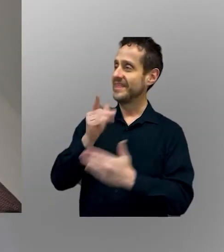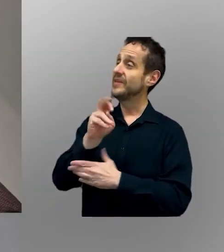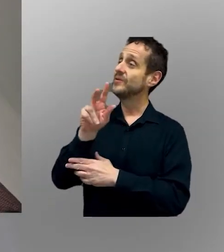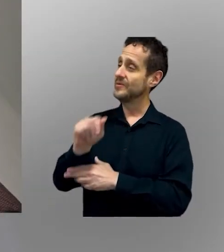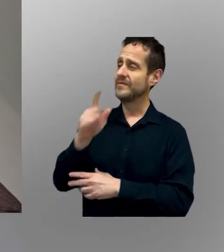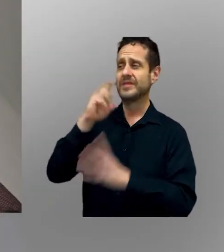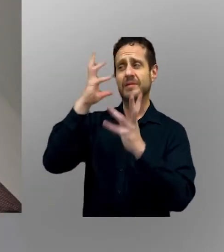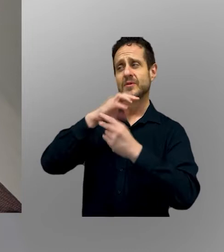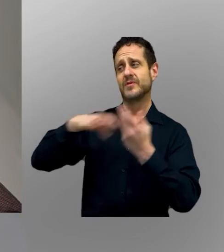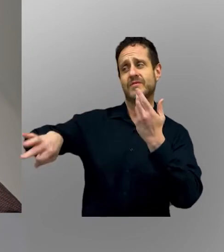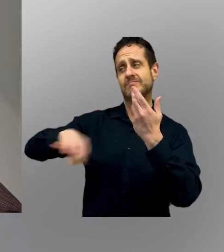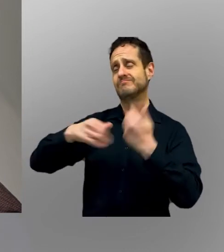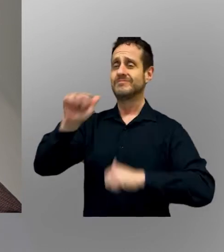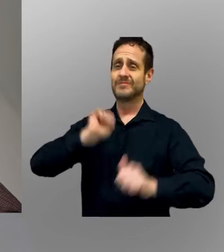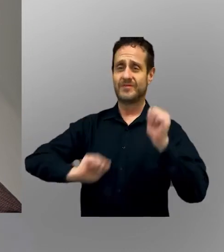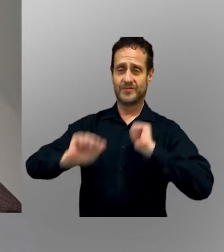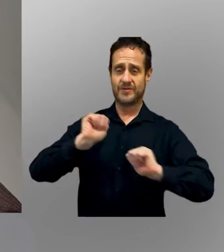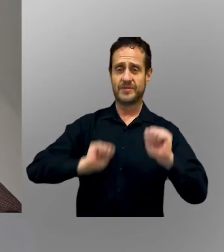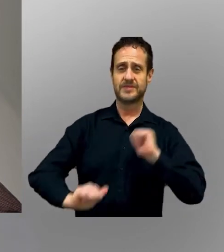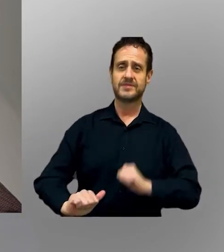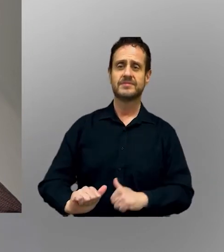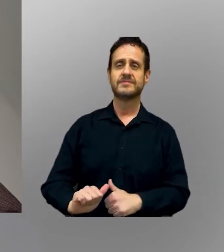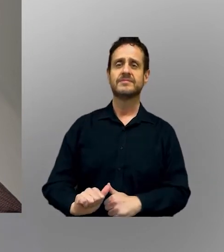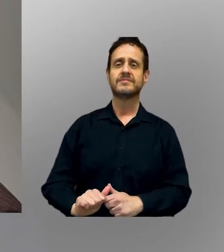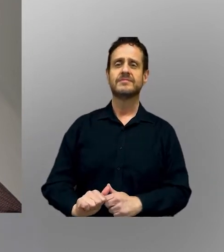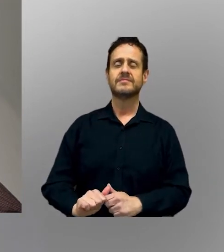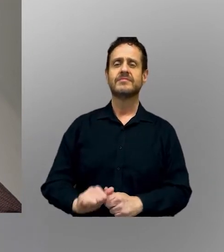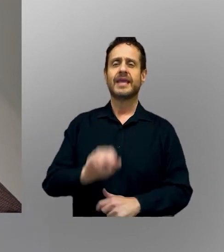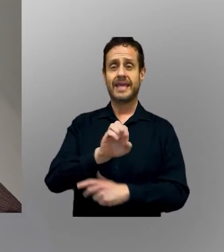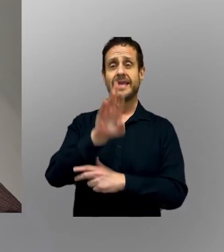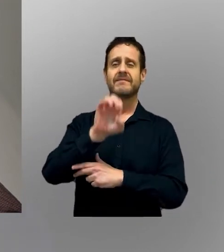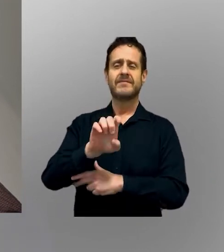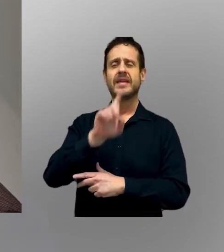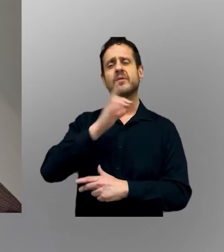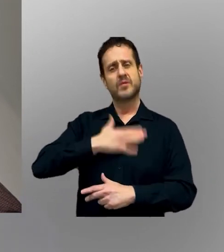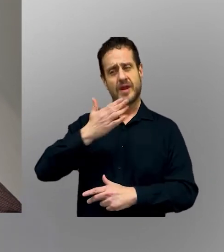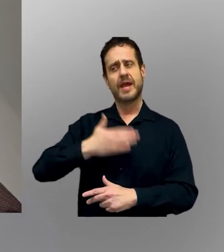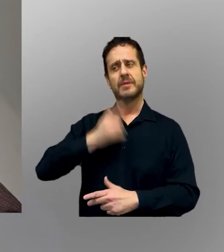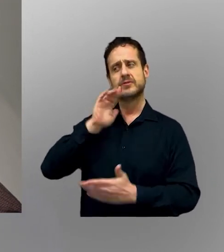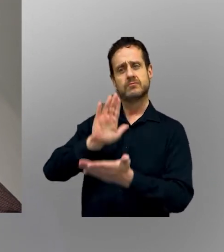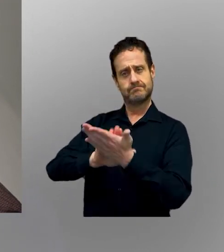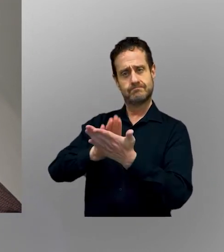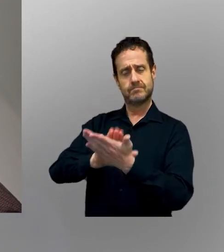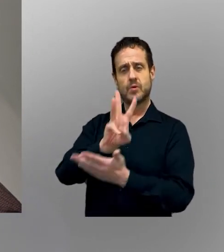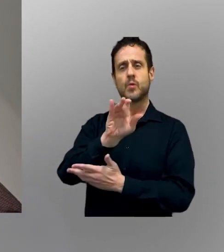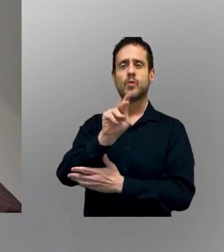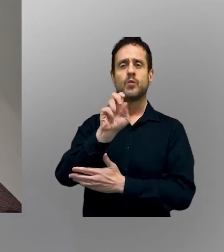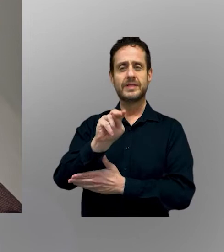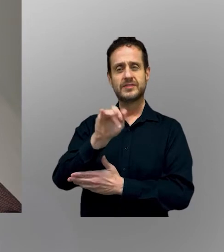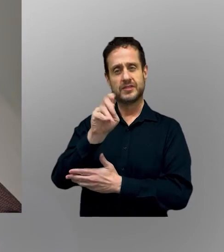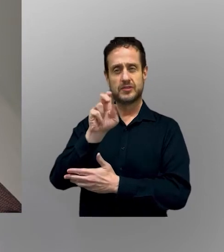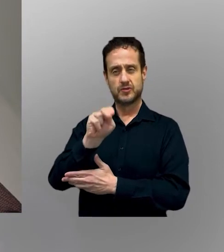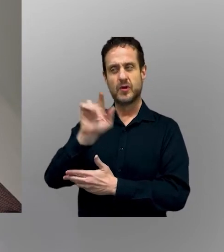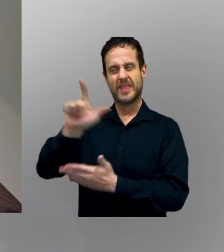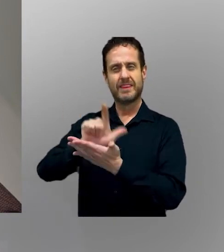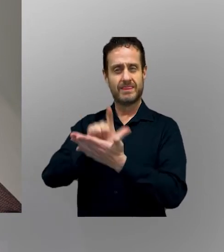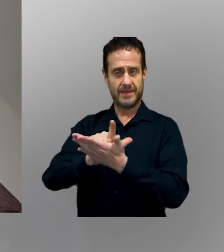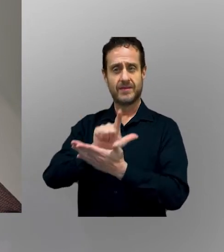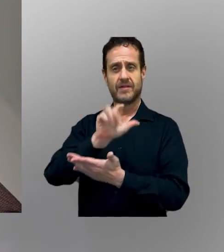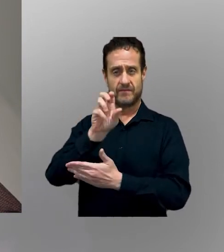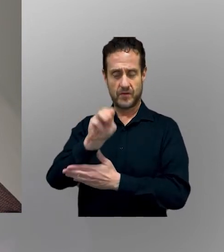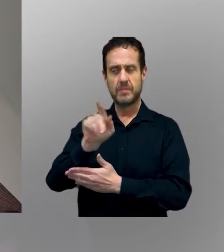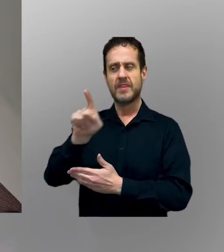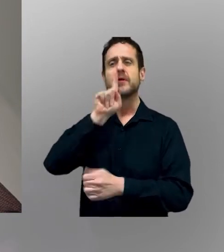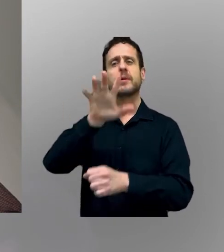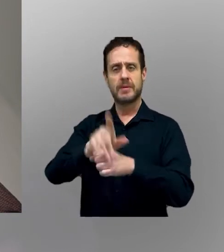Thank you, Nura, for that beautiful performance. Equip for Equality is pleased to recognize Winston and Strawn's outstanding commitment